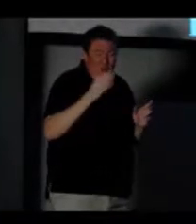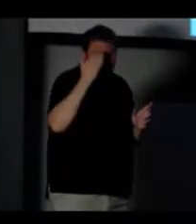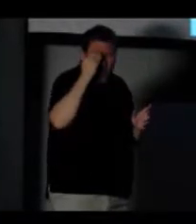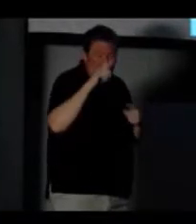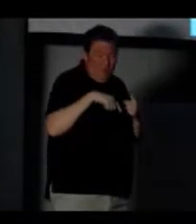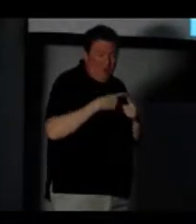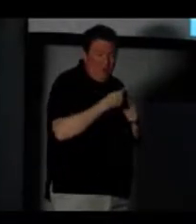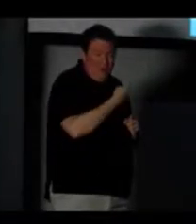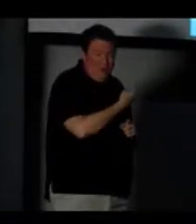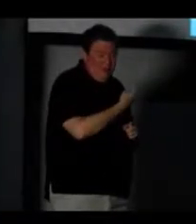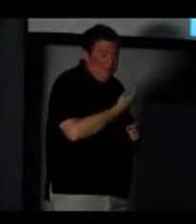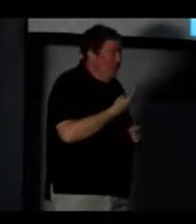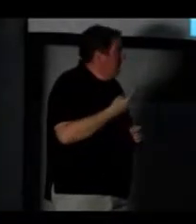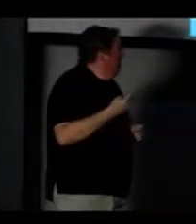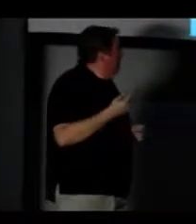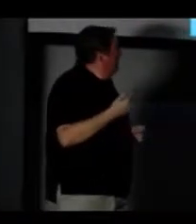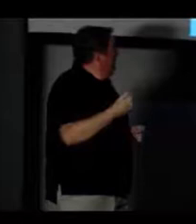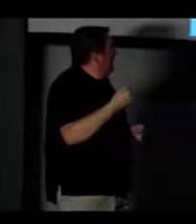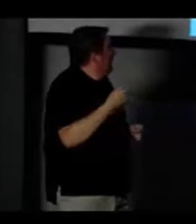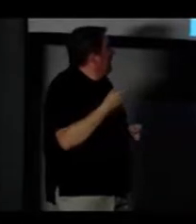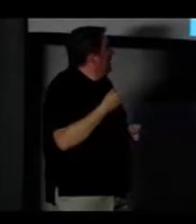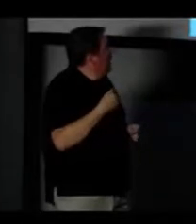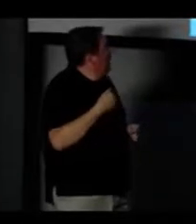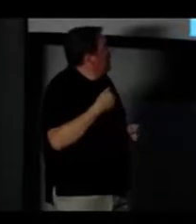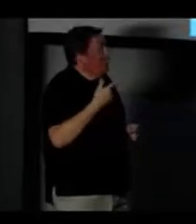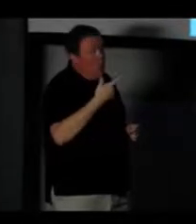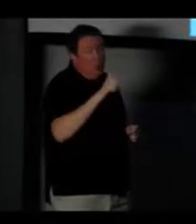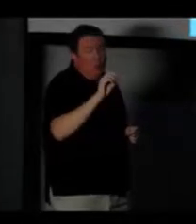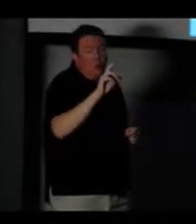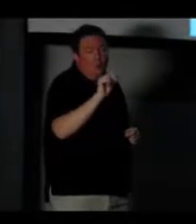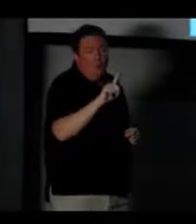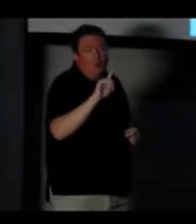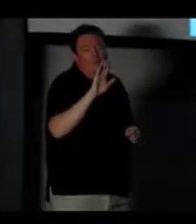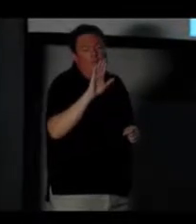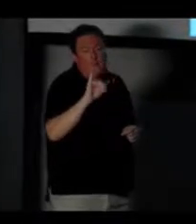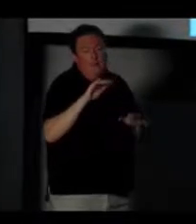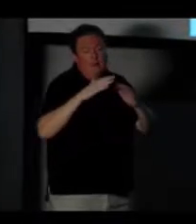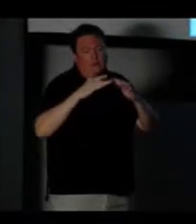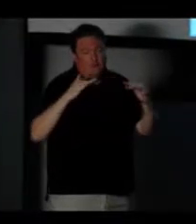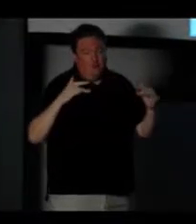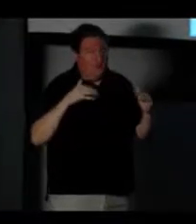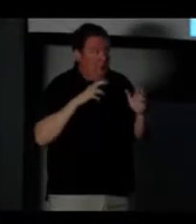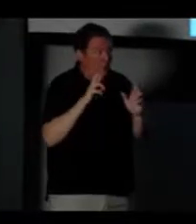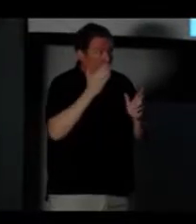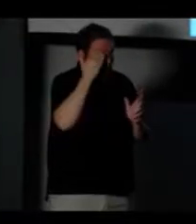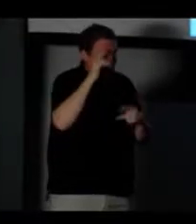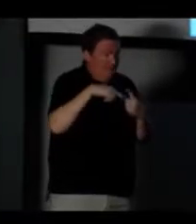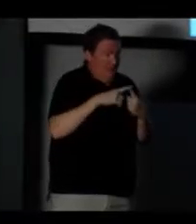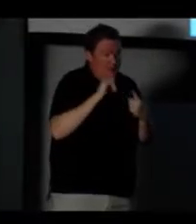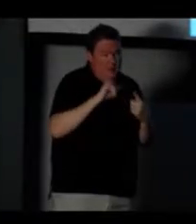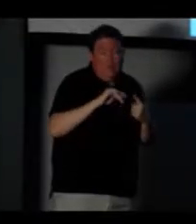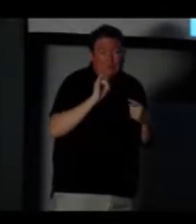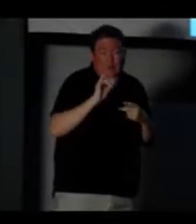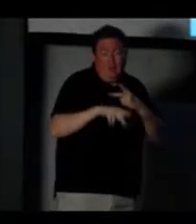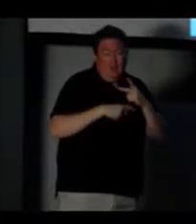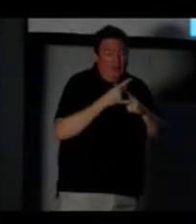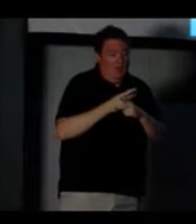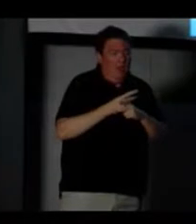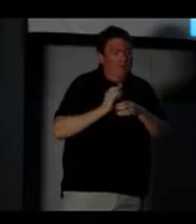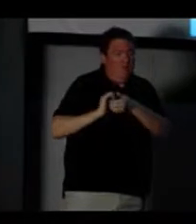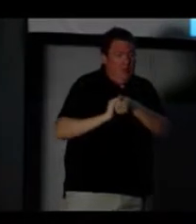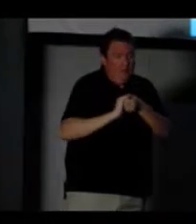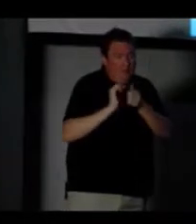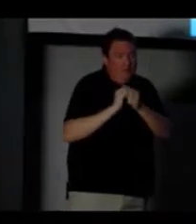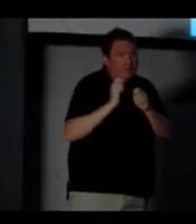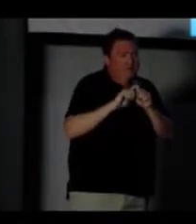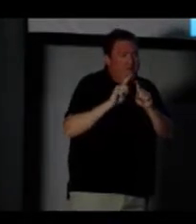Global Biodiversity Heritage Library, BHL, hosted here, global collaboration of these sorts of institutions with a